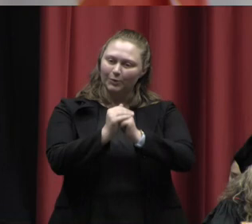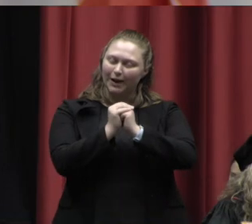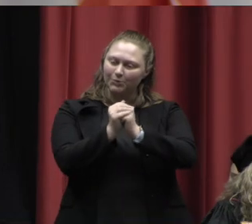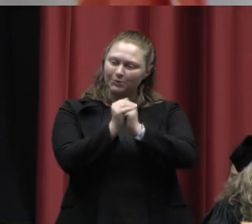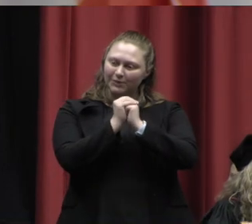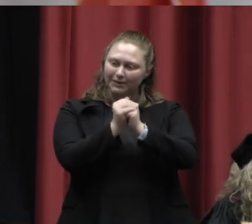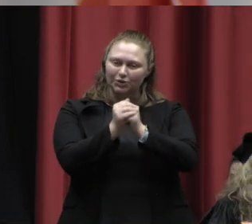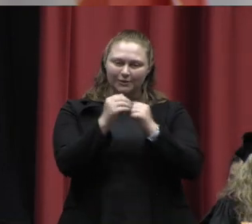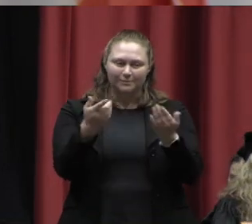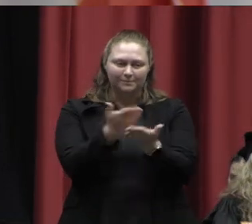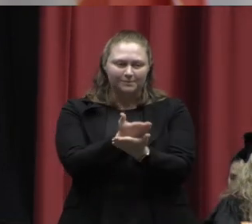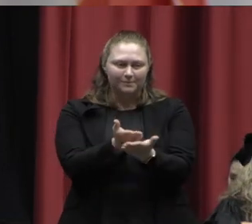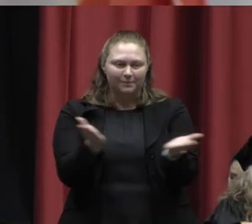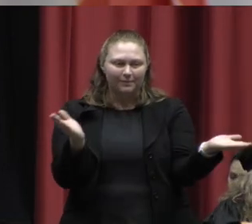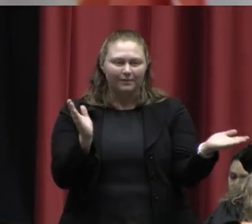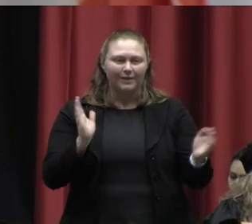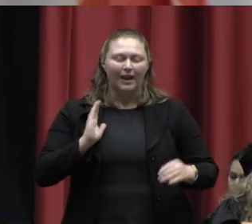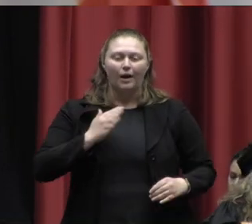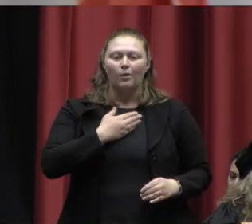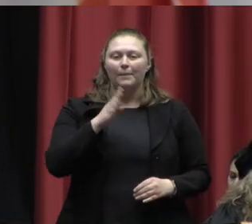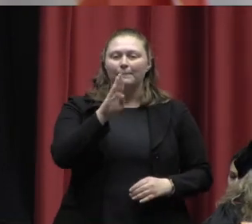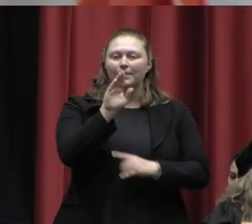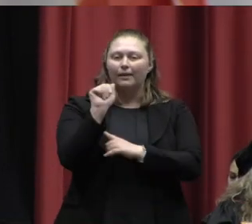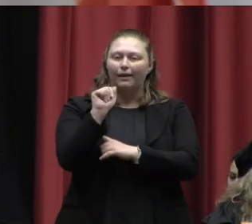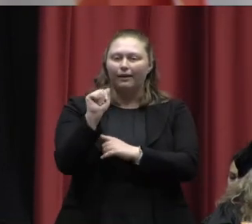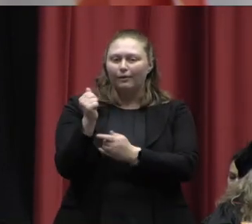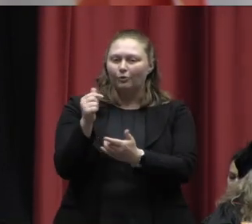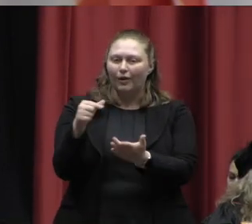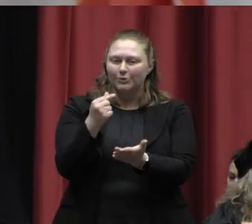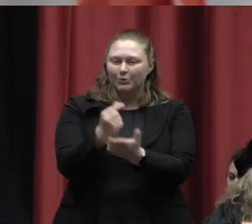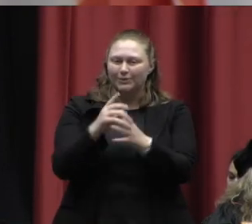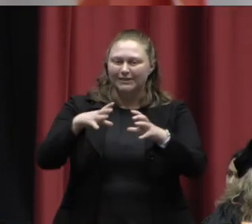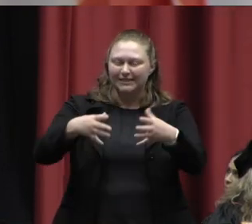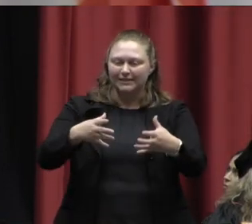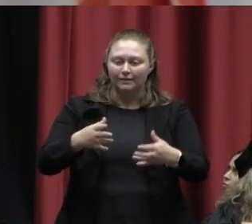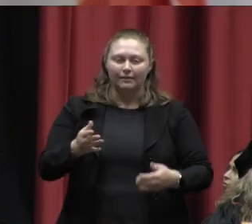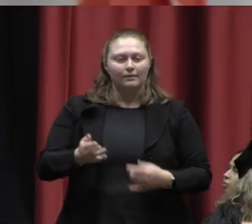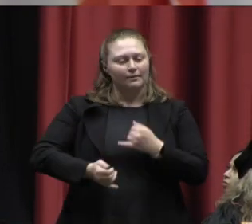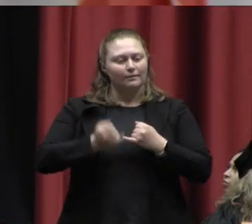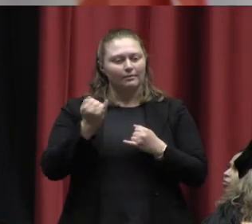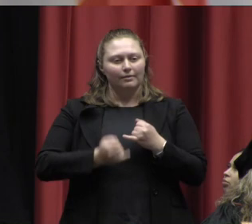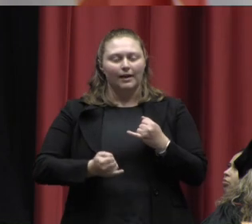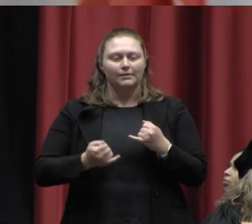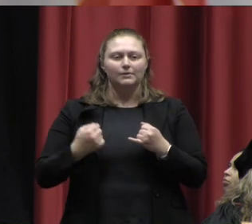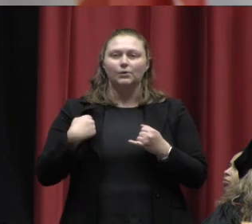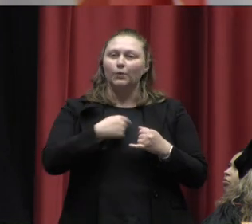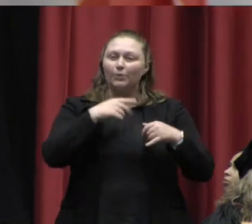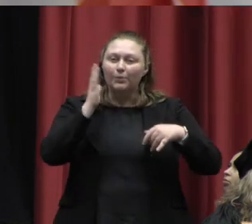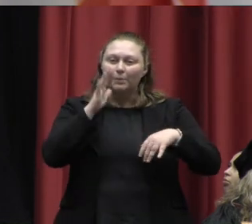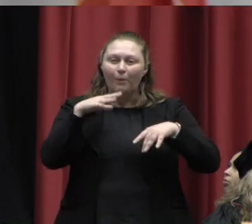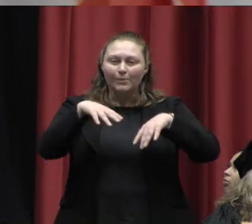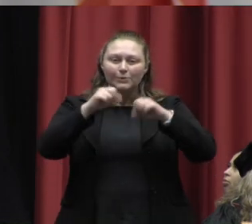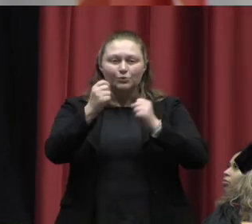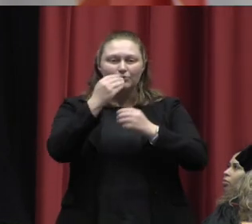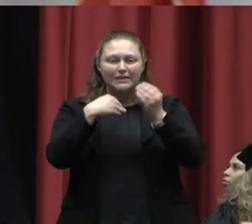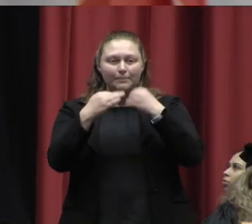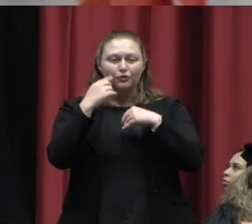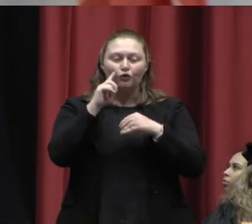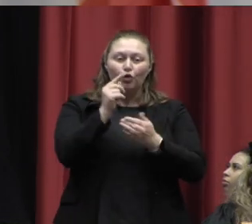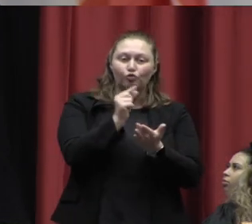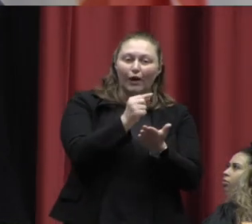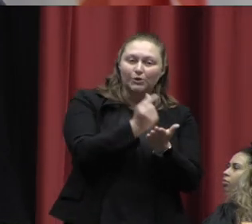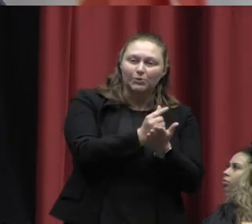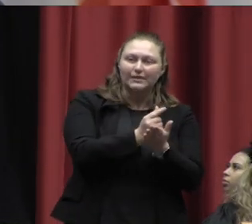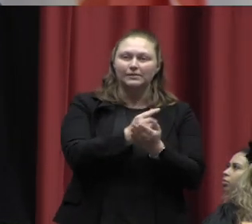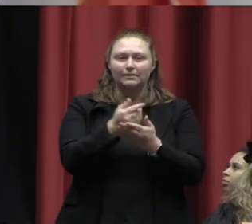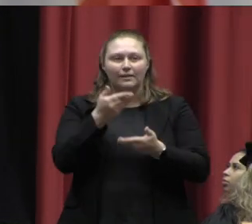Congratulations to our BBA graduates. Lastly, we're hosting a reception for our graduates and guests